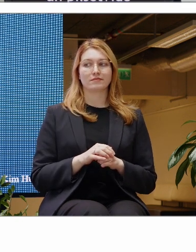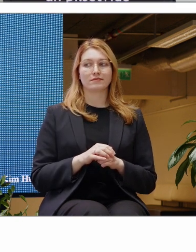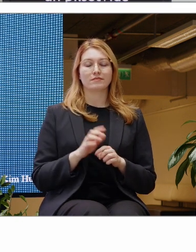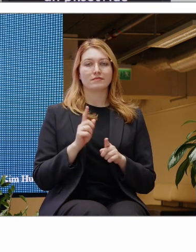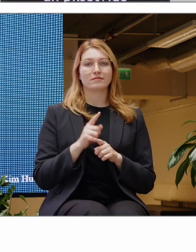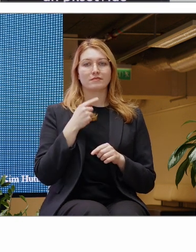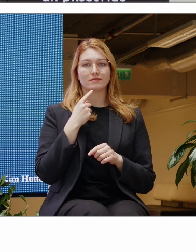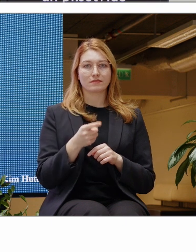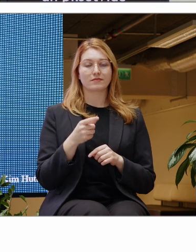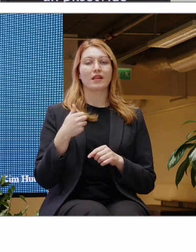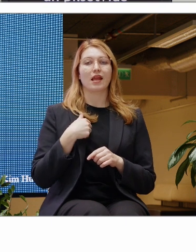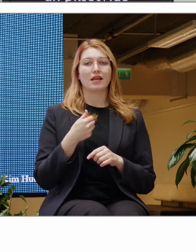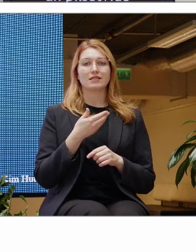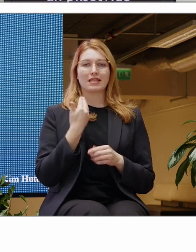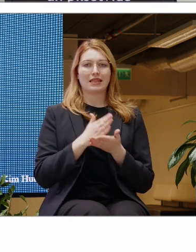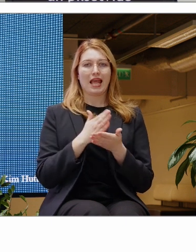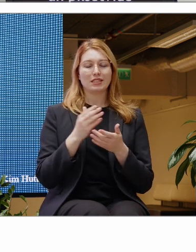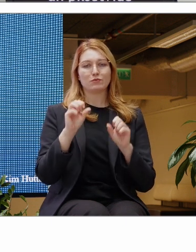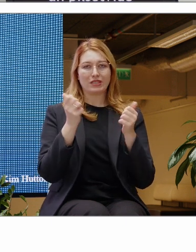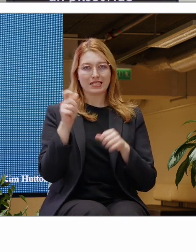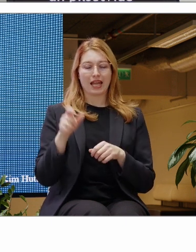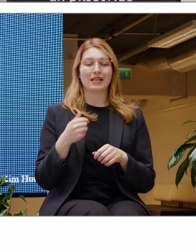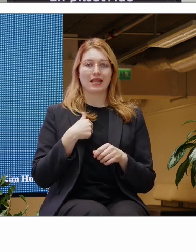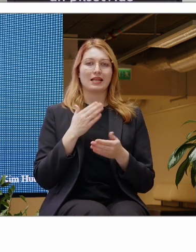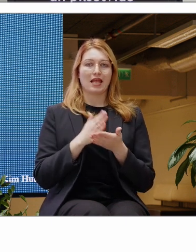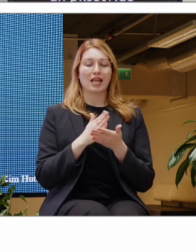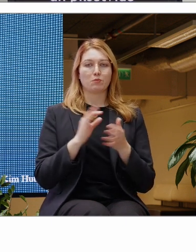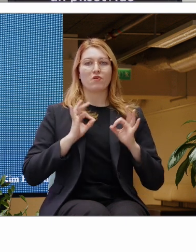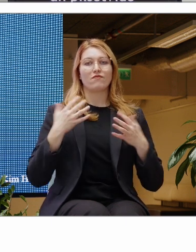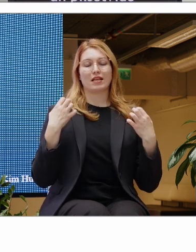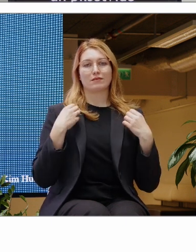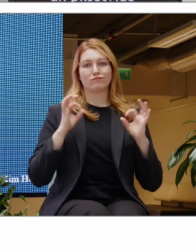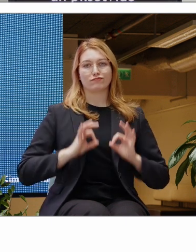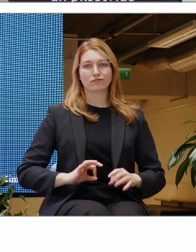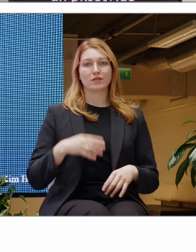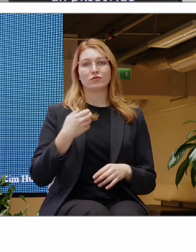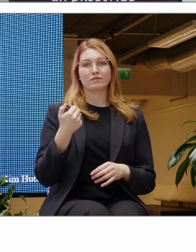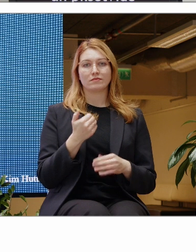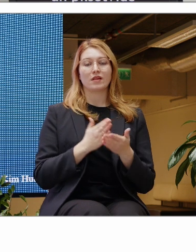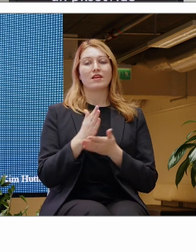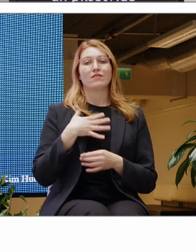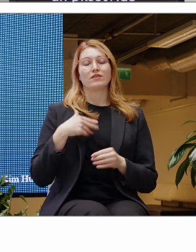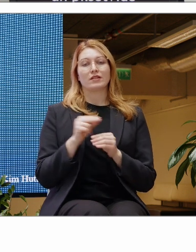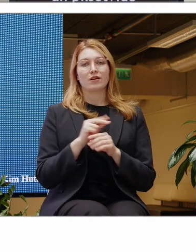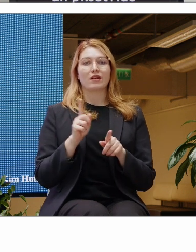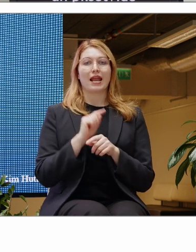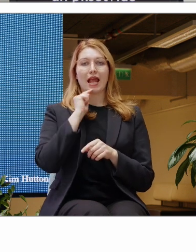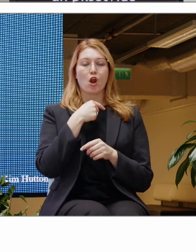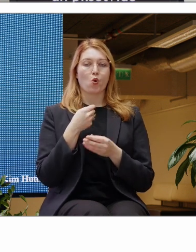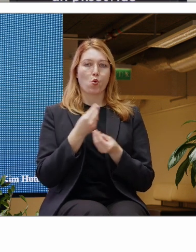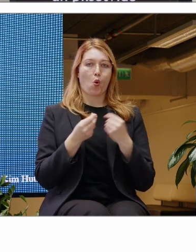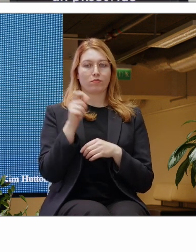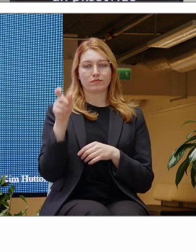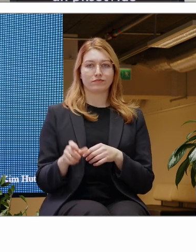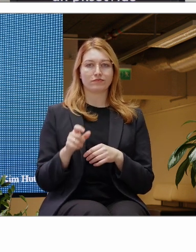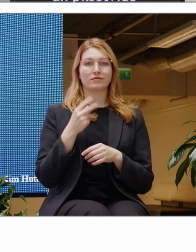said, I'm not a design professional, I'm a health professional. So for 40 years, as a neurophysiotherapist and an ergonomist, I looked